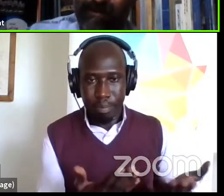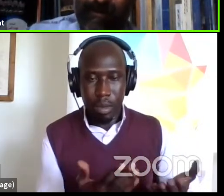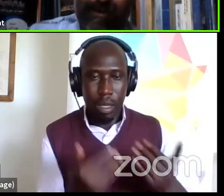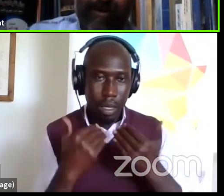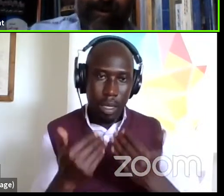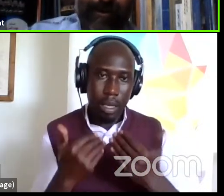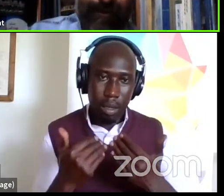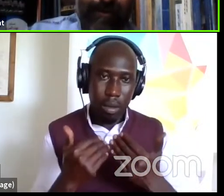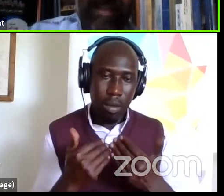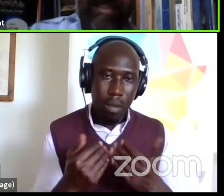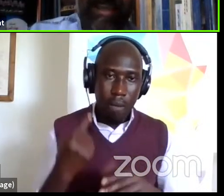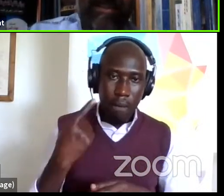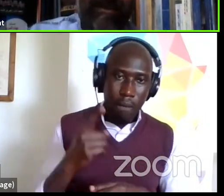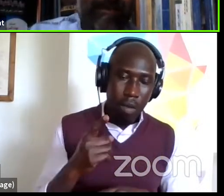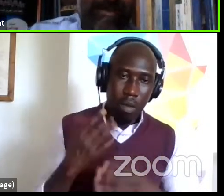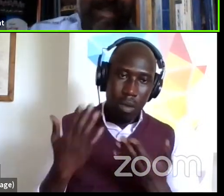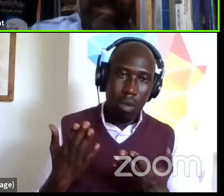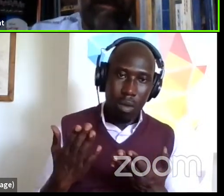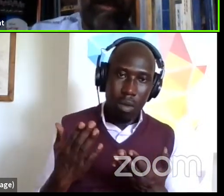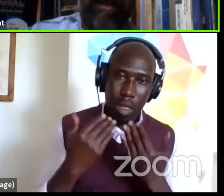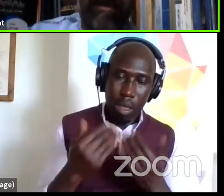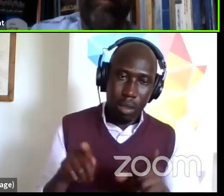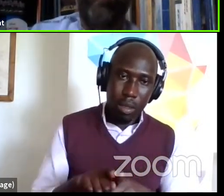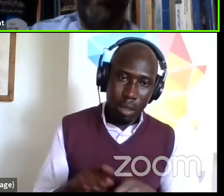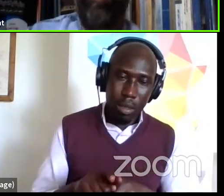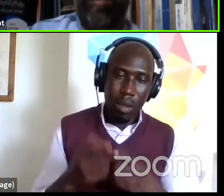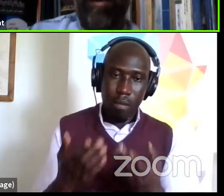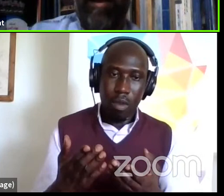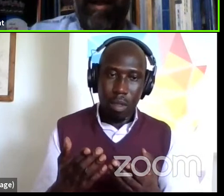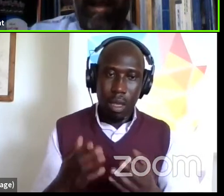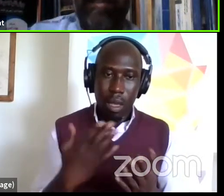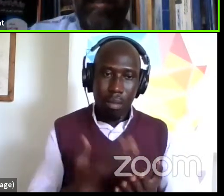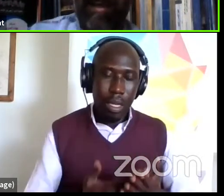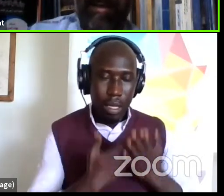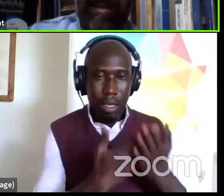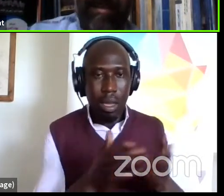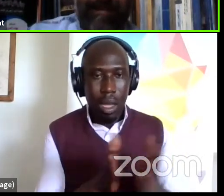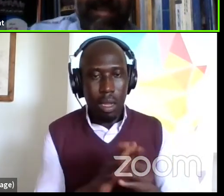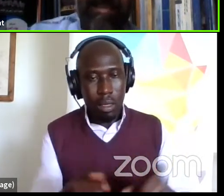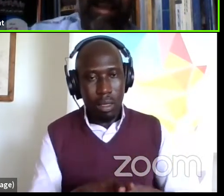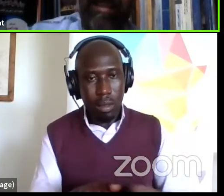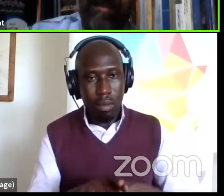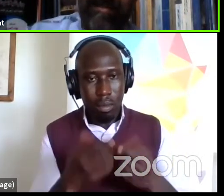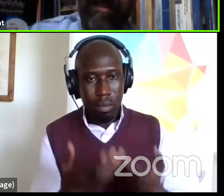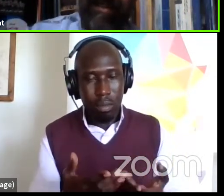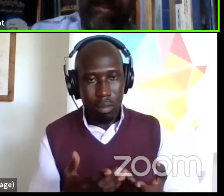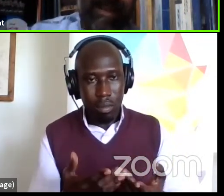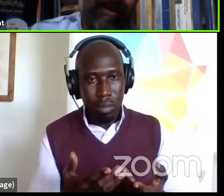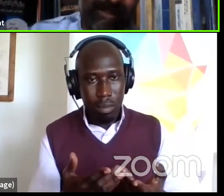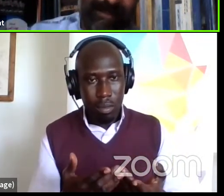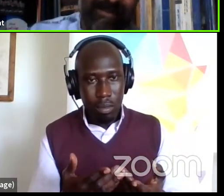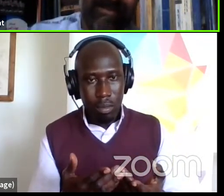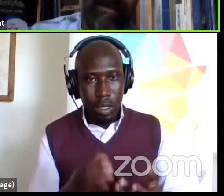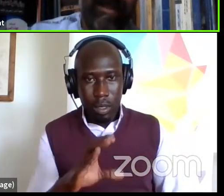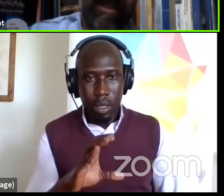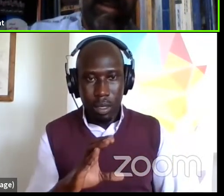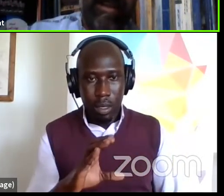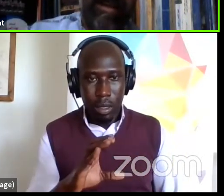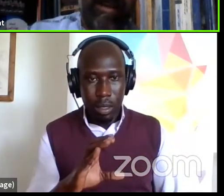you for all of you, and thank you for the interpreters and the CPESA and the